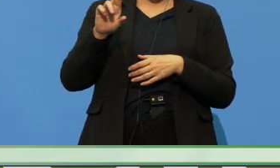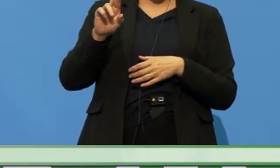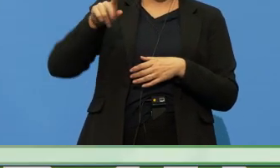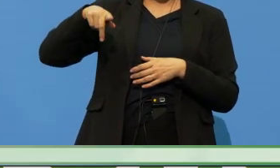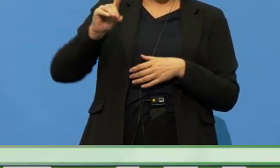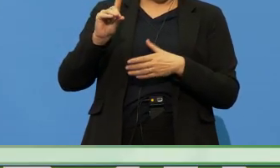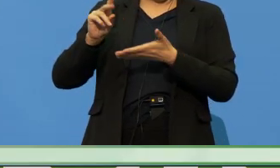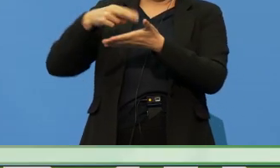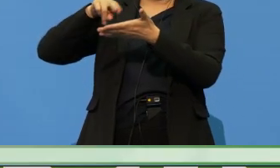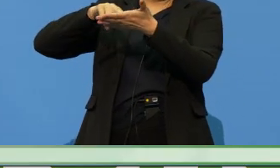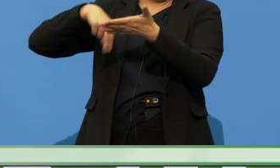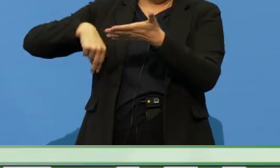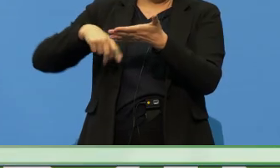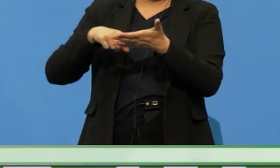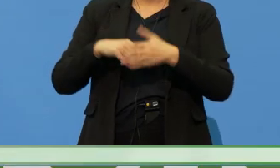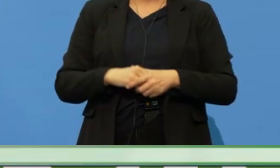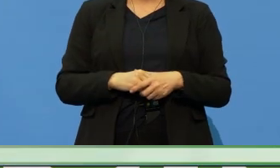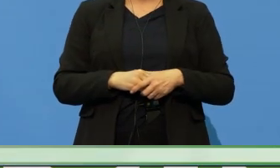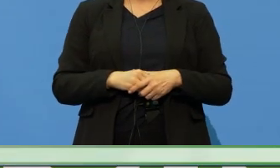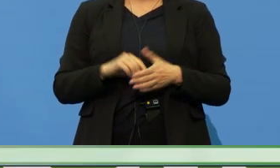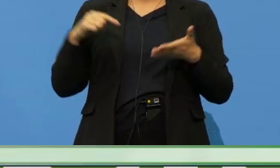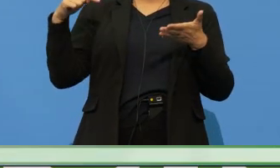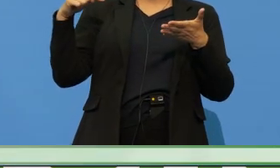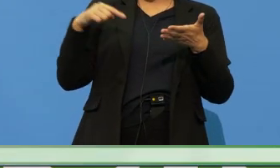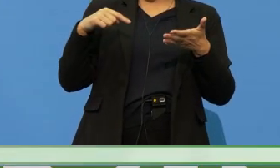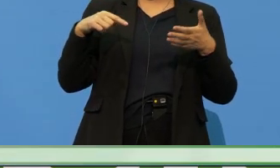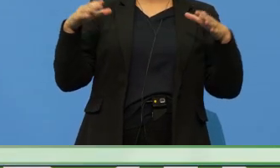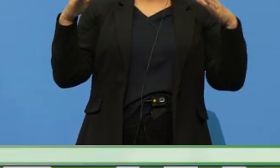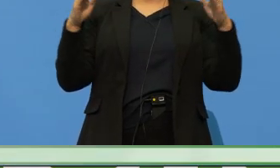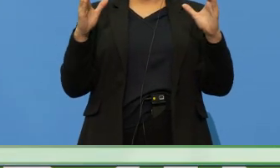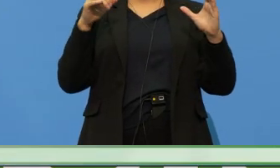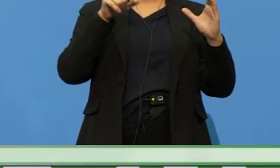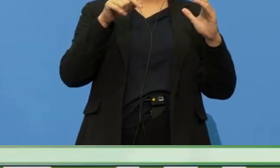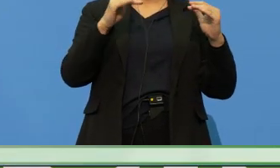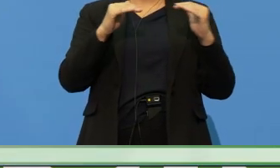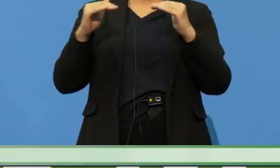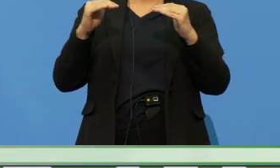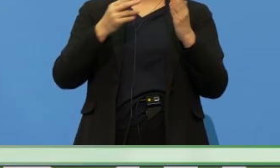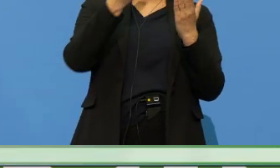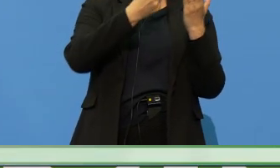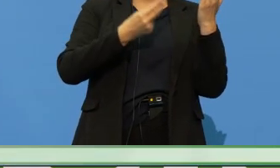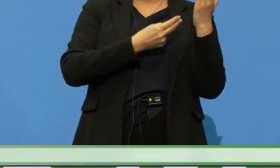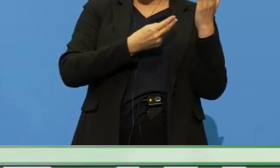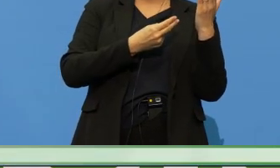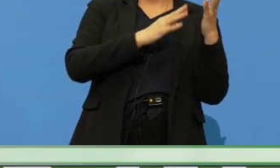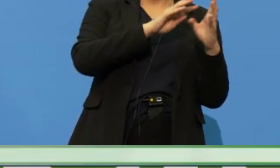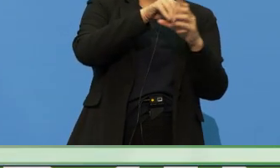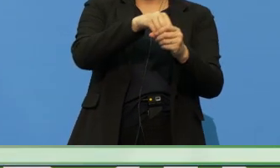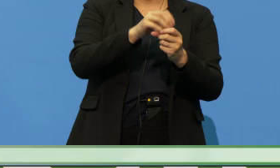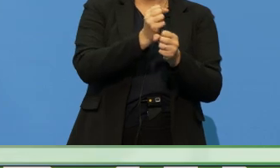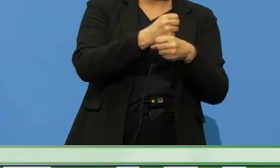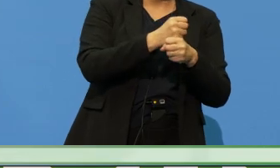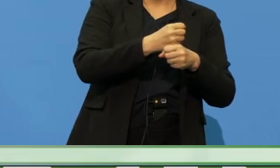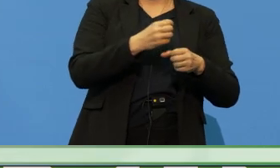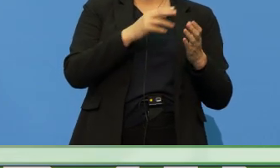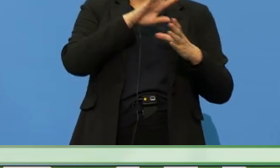This also means that it's a concept to be used across all disciplines and all sectors. in products, environments, services,